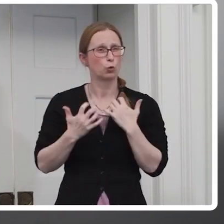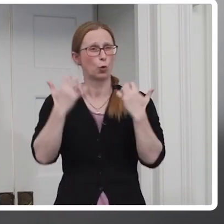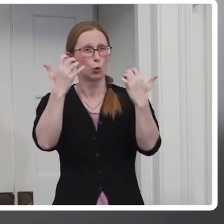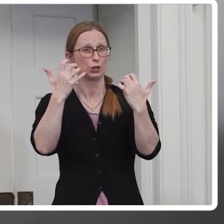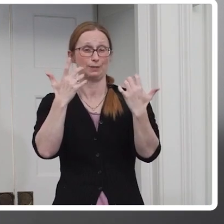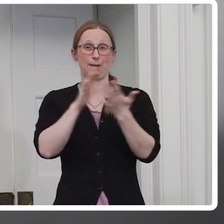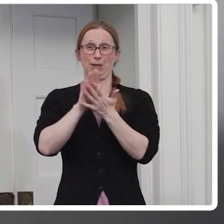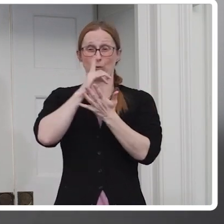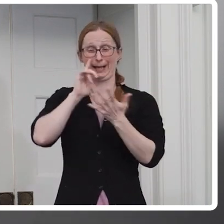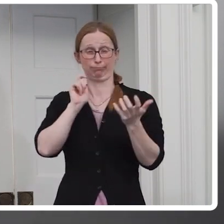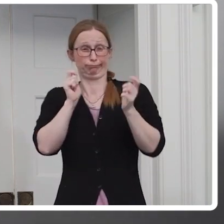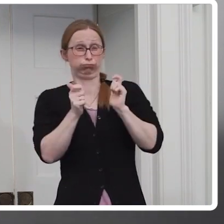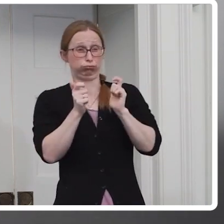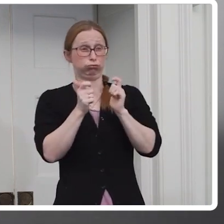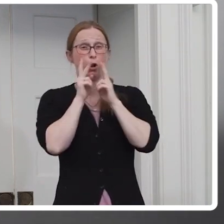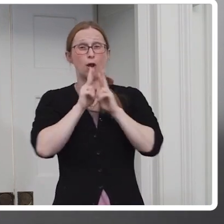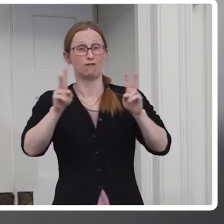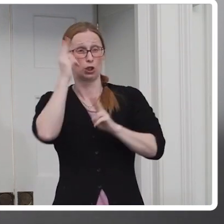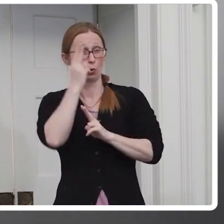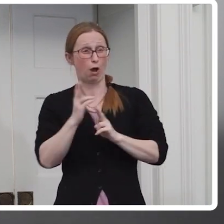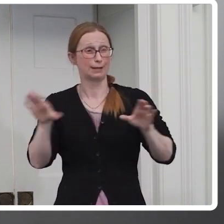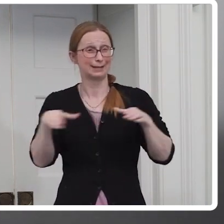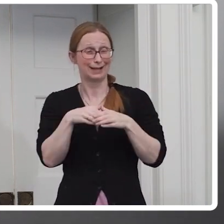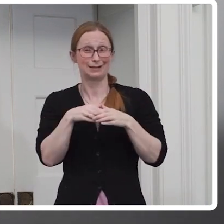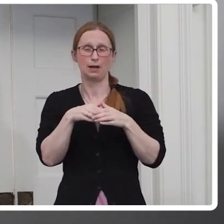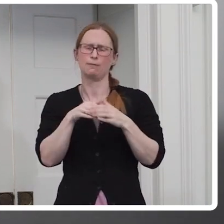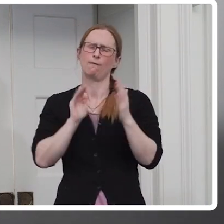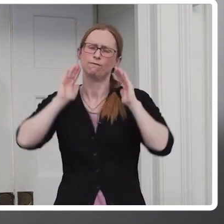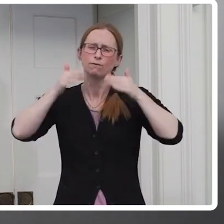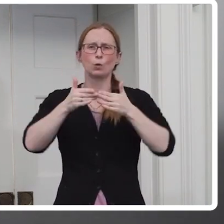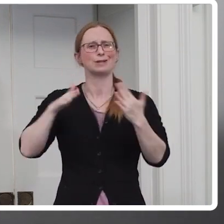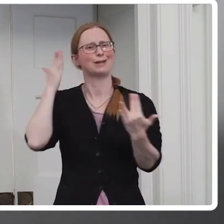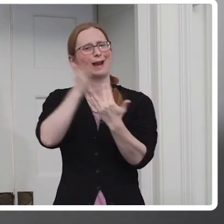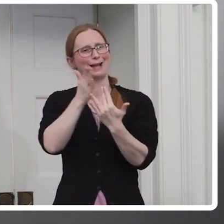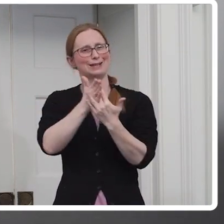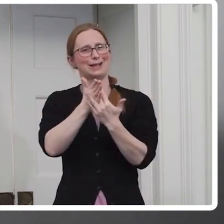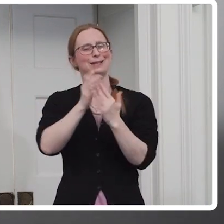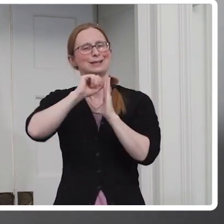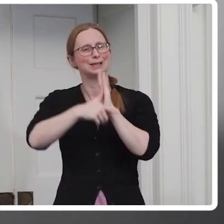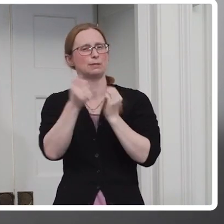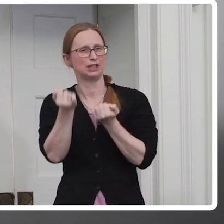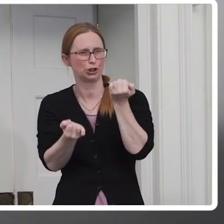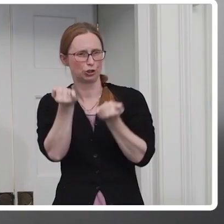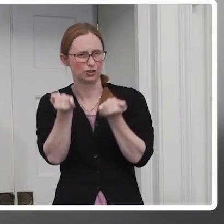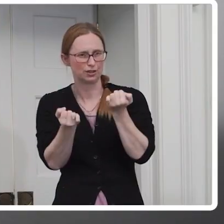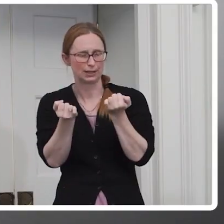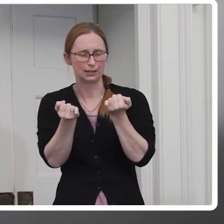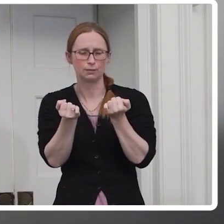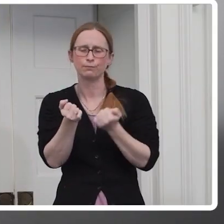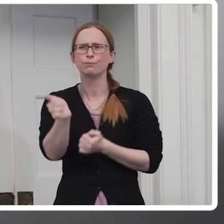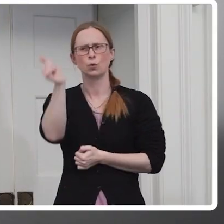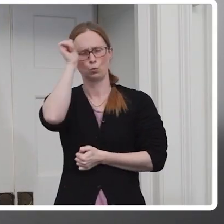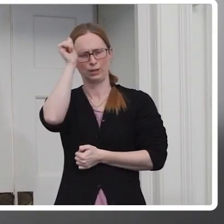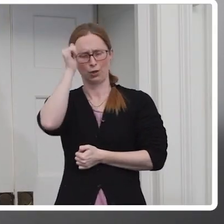audiences to transform the visual arts sector by centering access, creativity and disability justice.